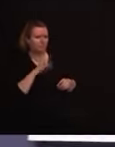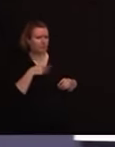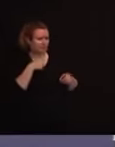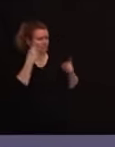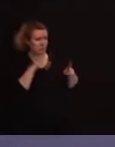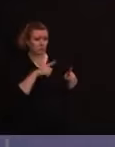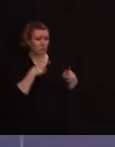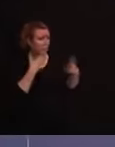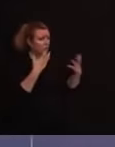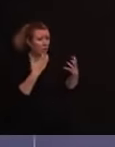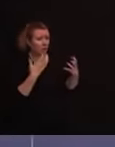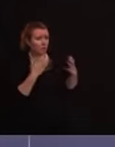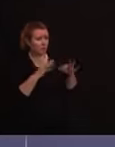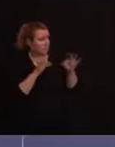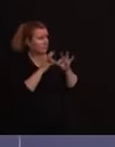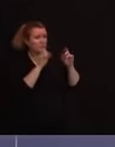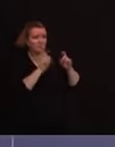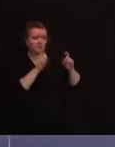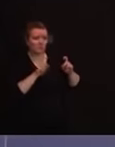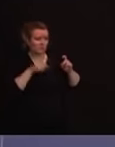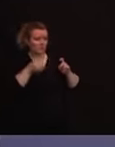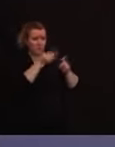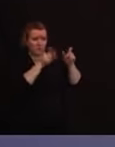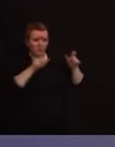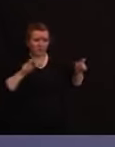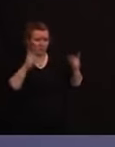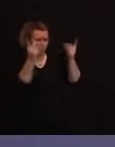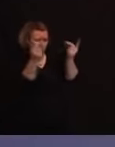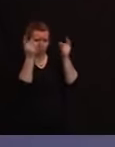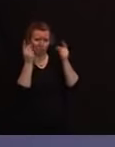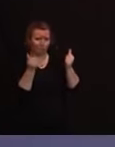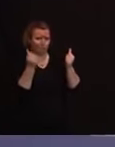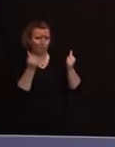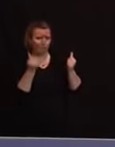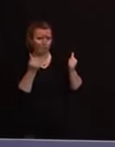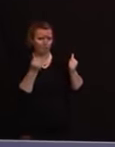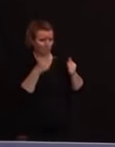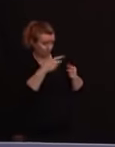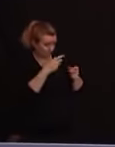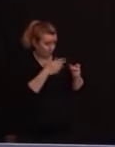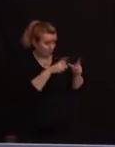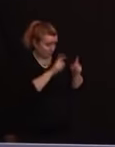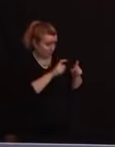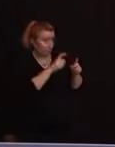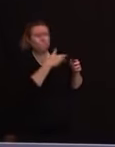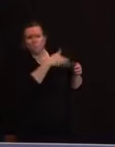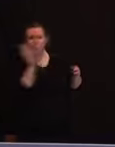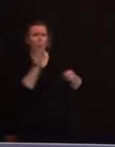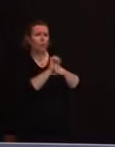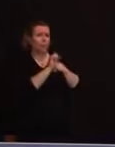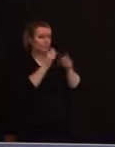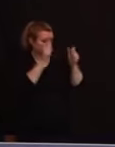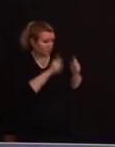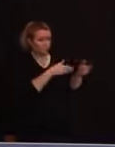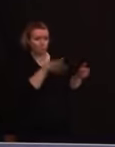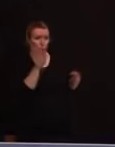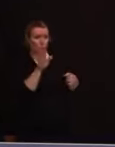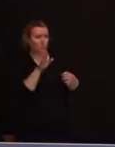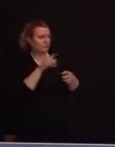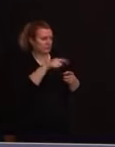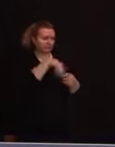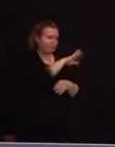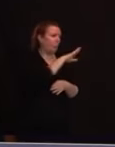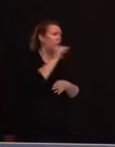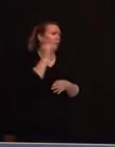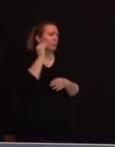people, be able to figure out whether they can get back in the workforce is going to be key. It's going to be key to our healthcare system. It's